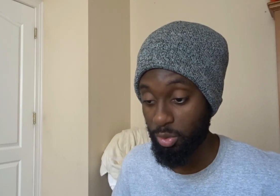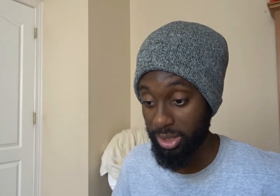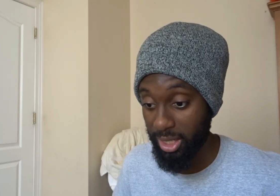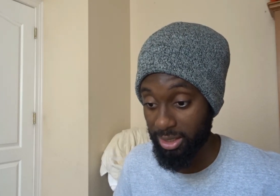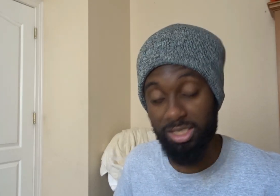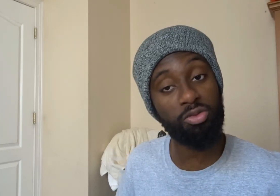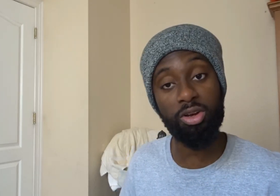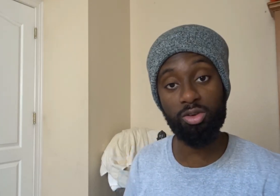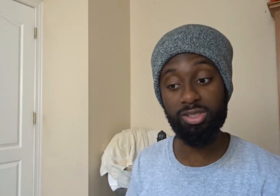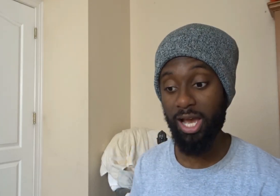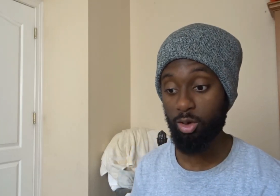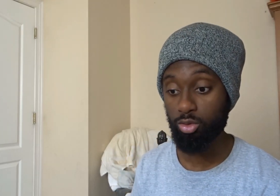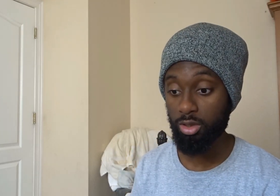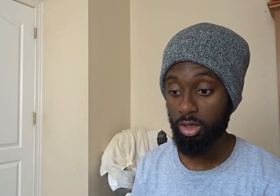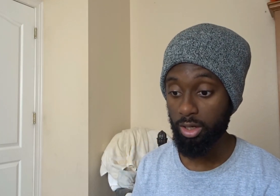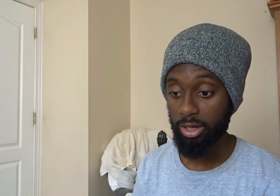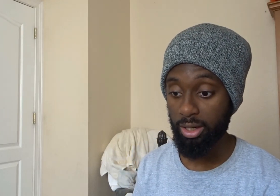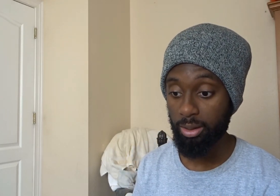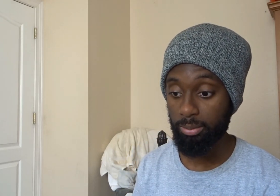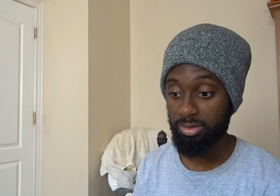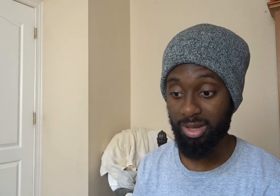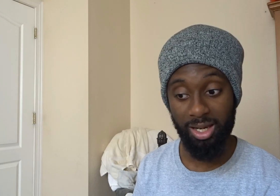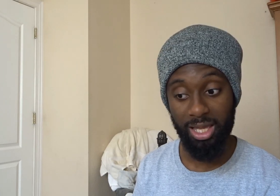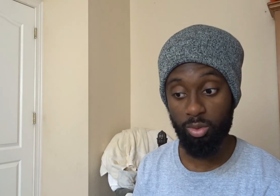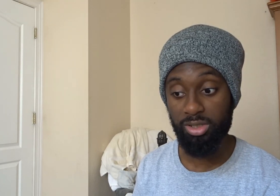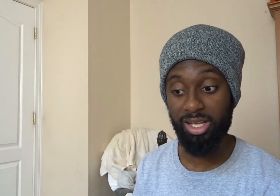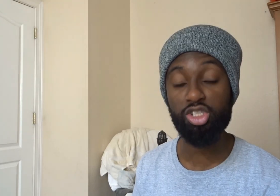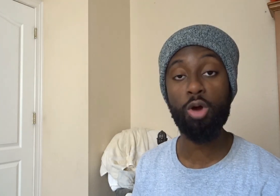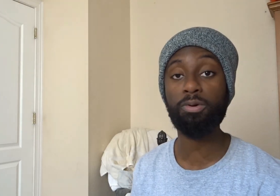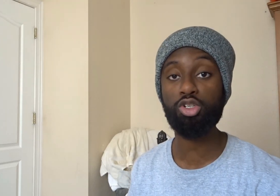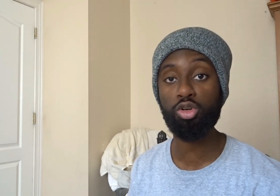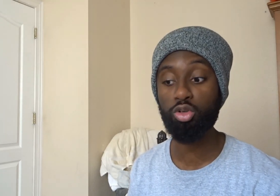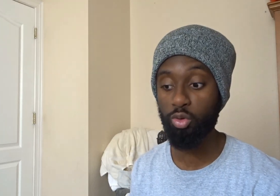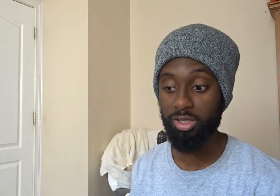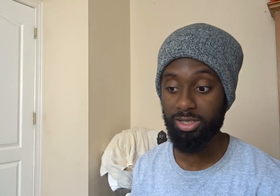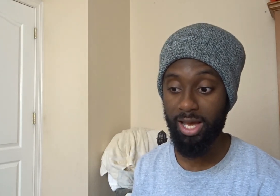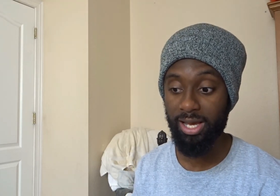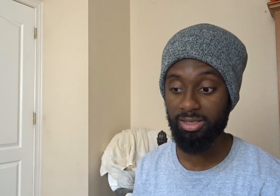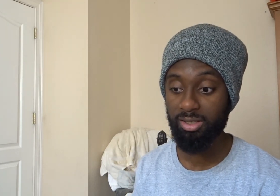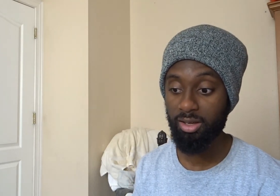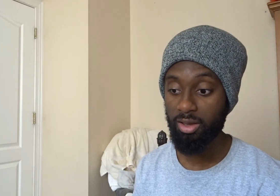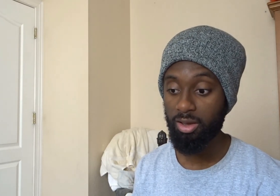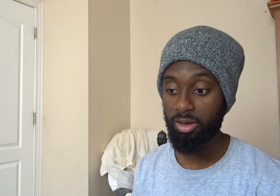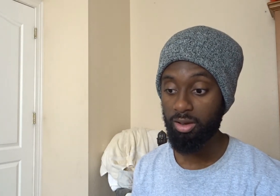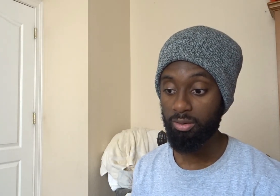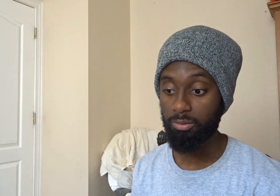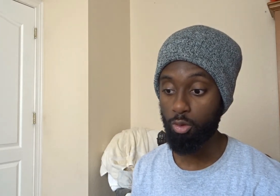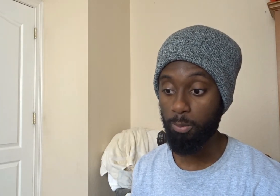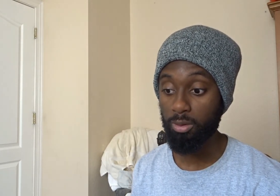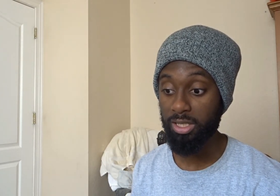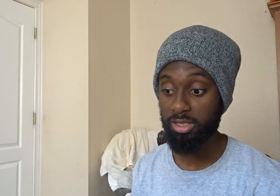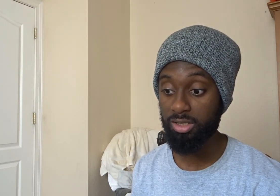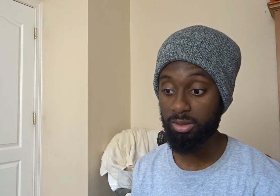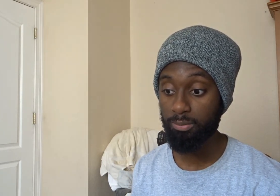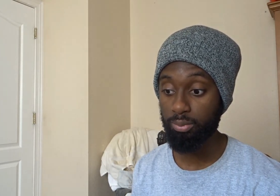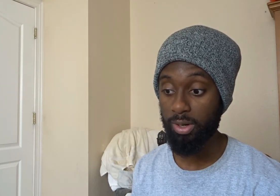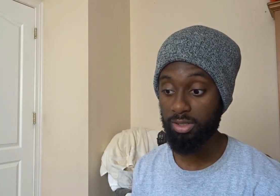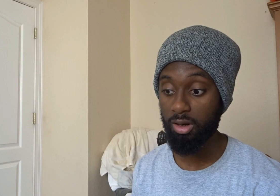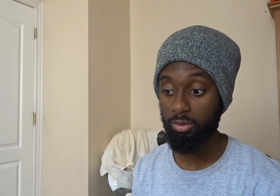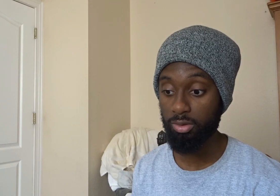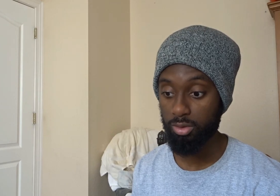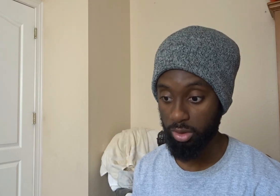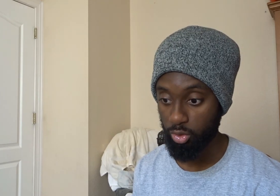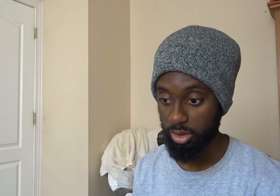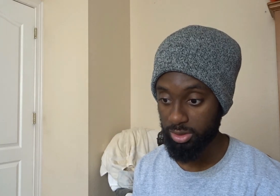because it's so ridiculous. This video is titled, Sign Language Interpreter Criticized for Police